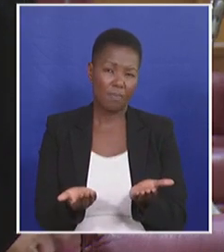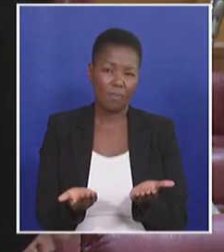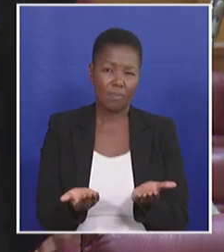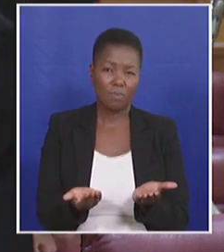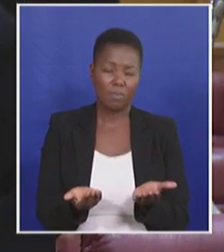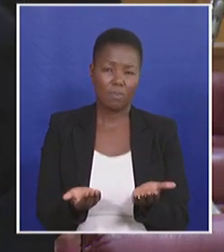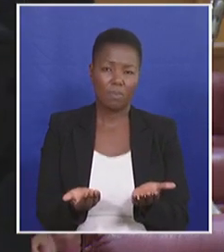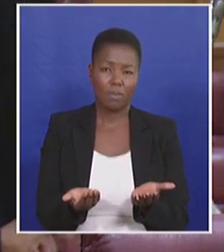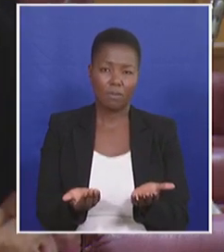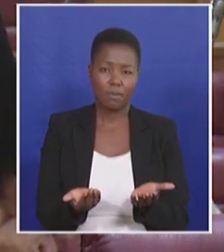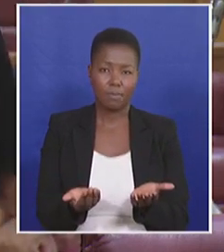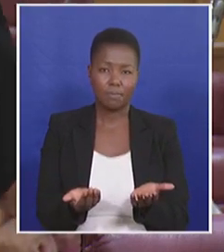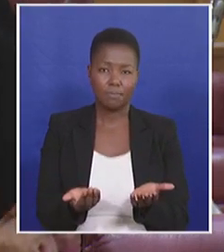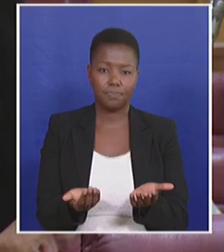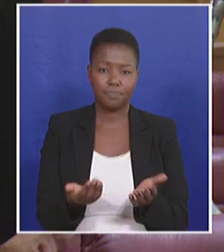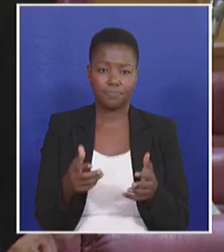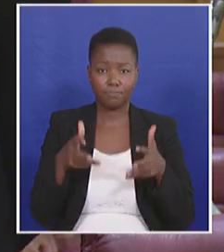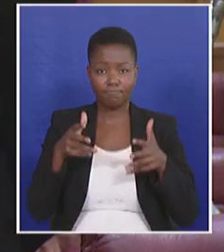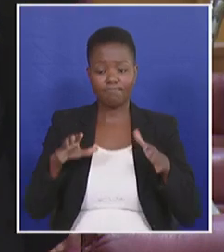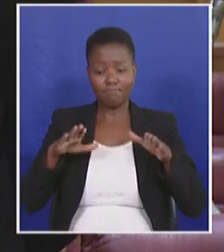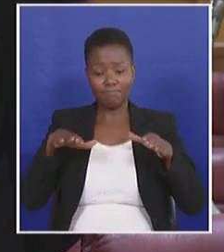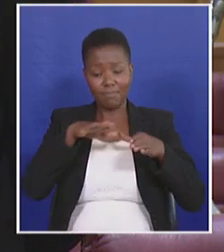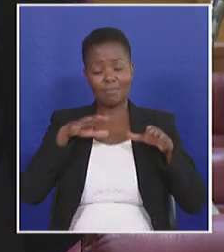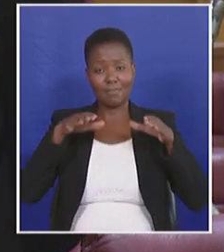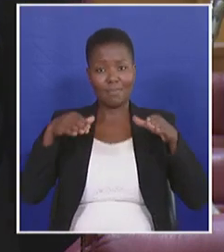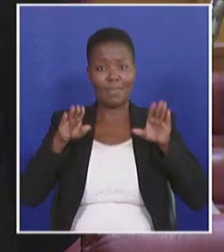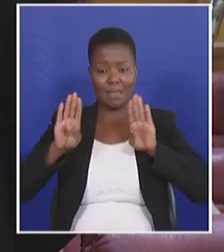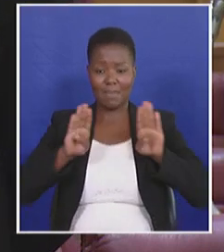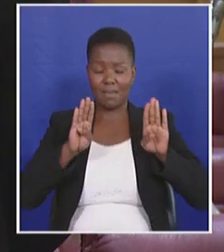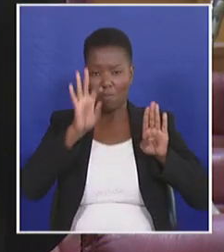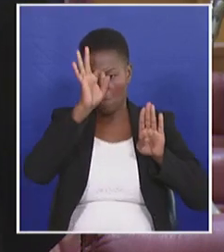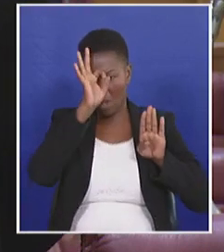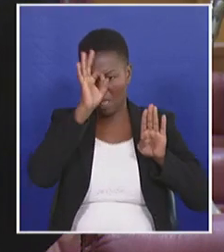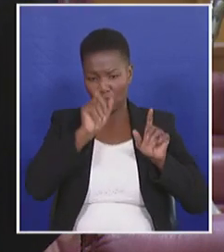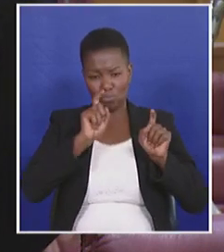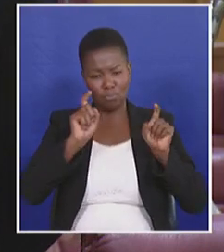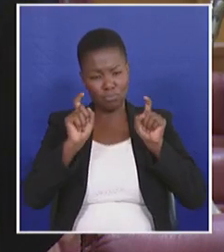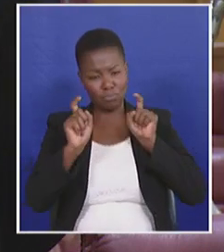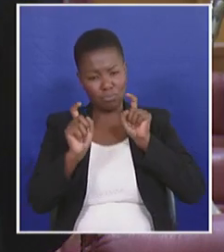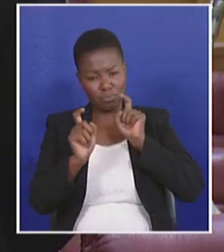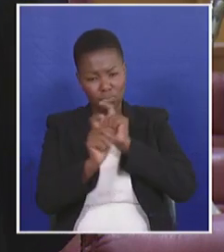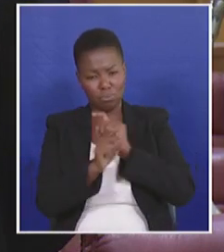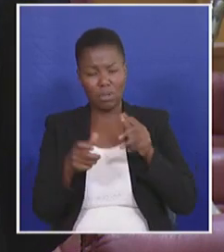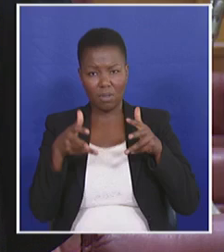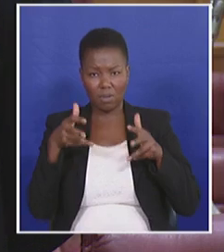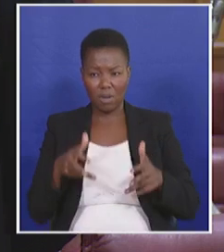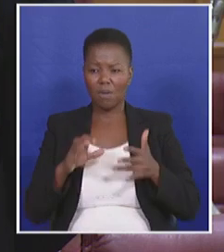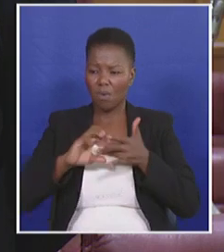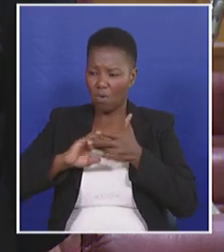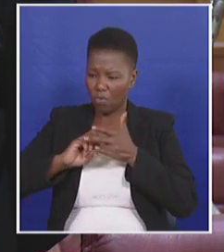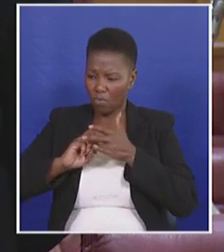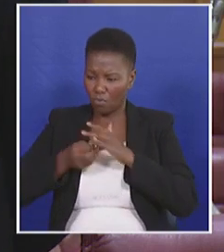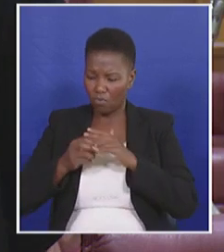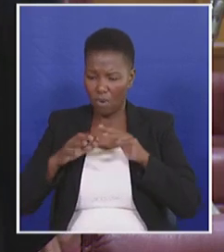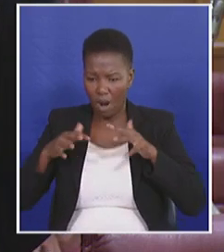work on demilitarization is essentially an effort to try and intensify